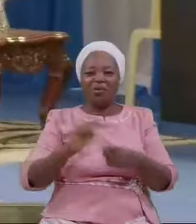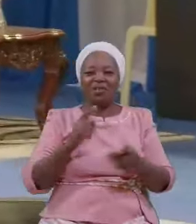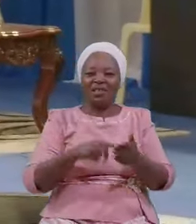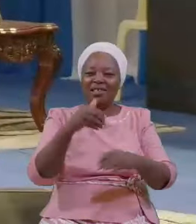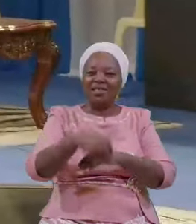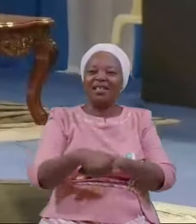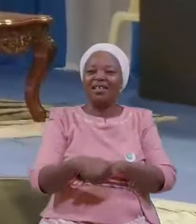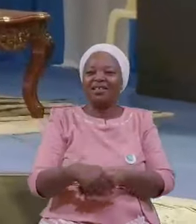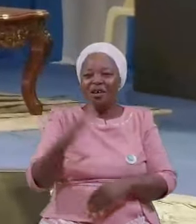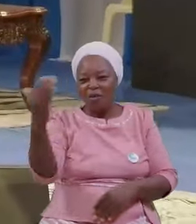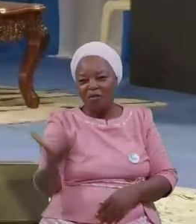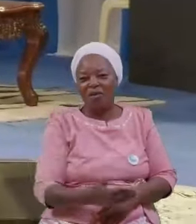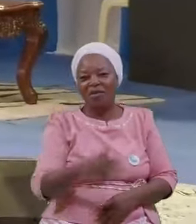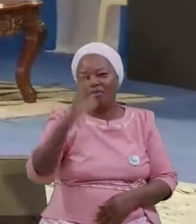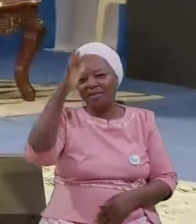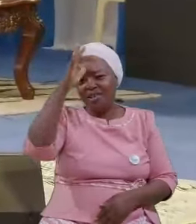comme ça.